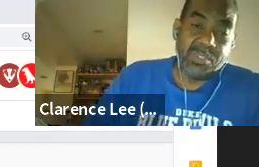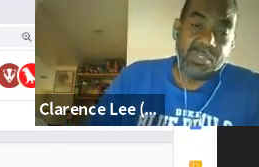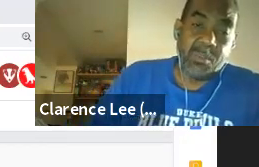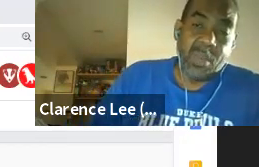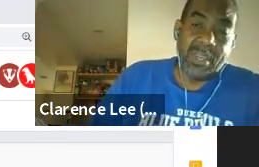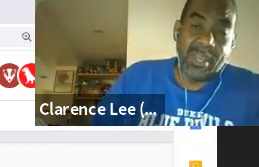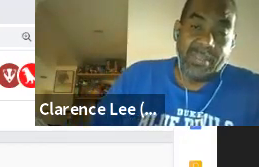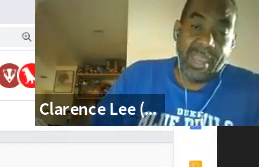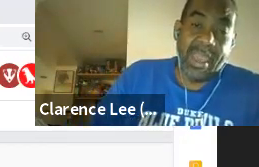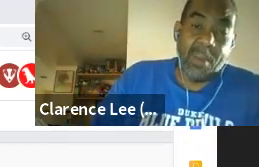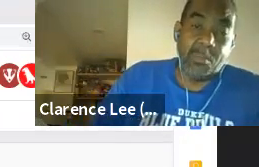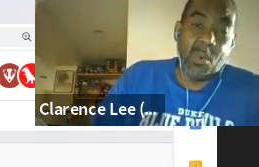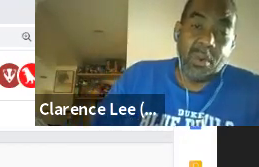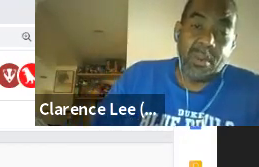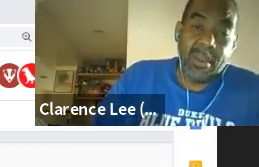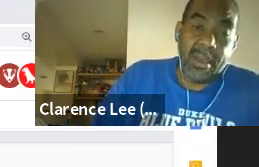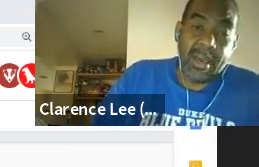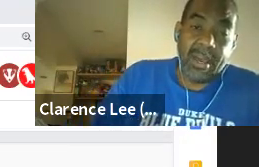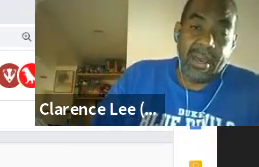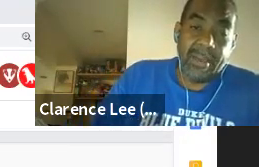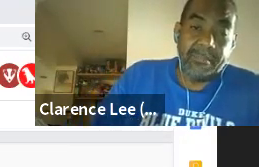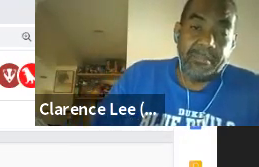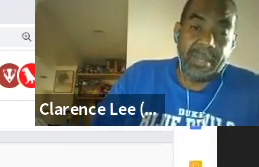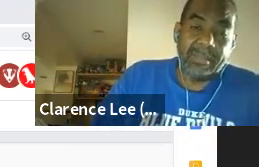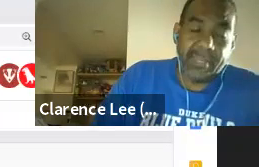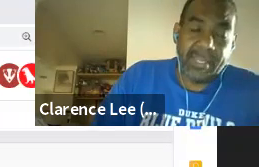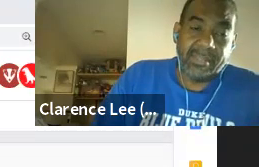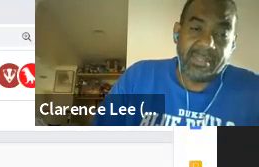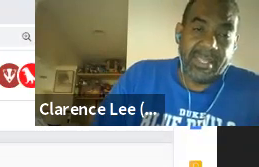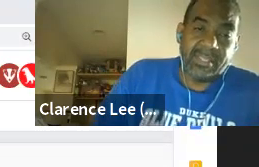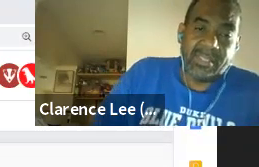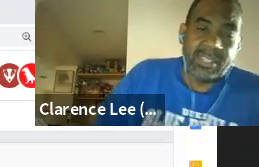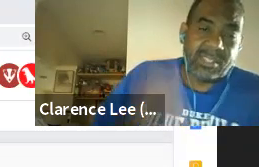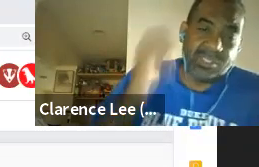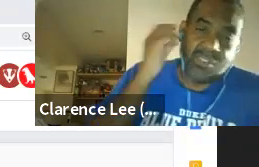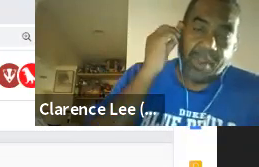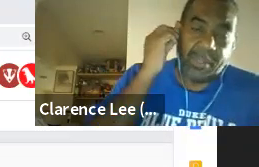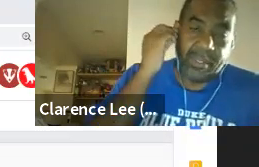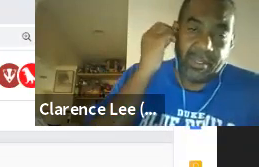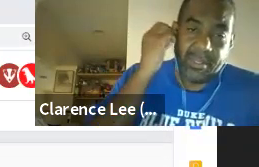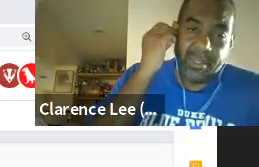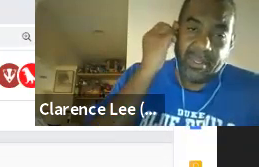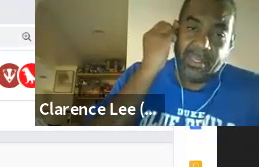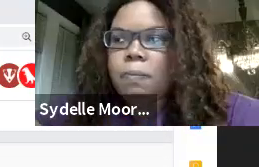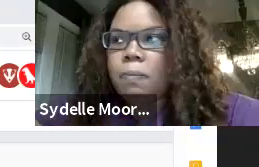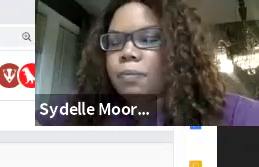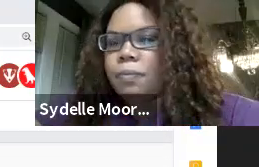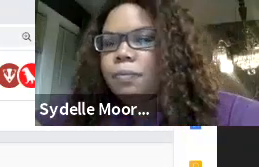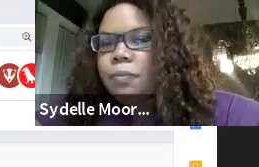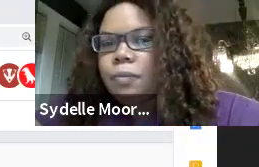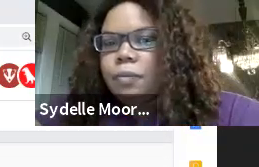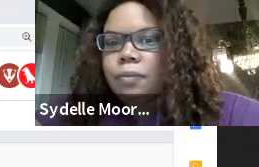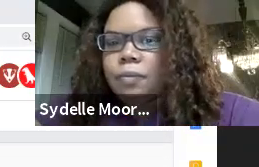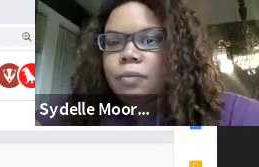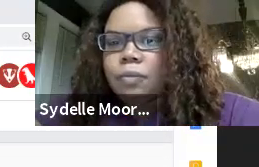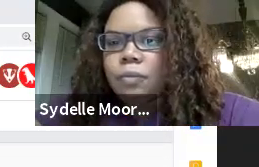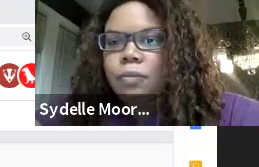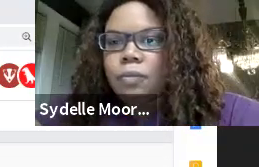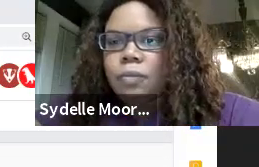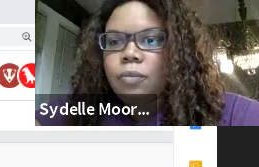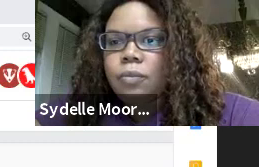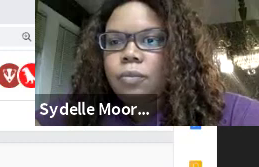known somewhat now more, but this is troubling. Yeah. This is just troubling.